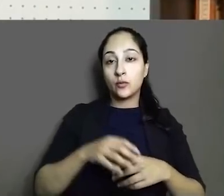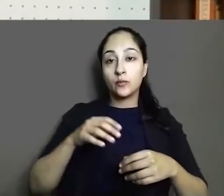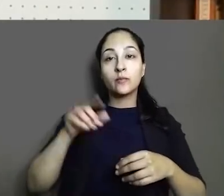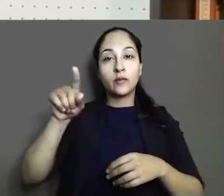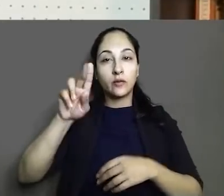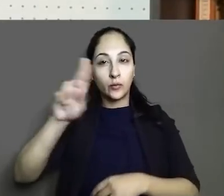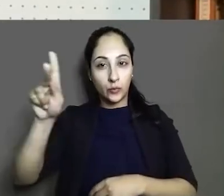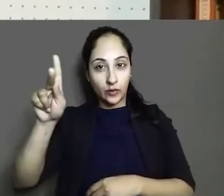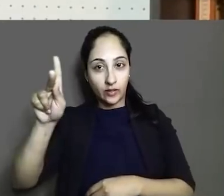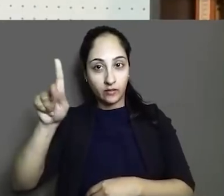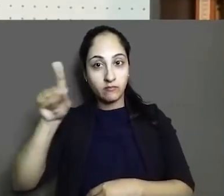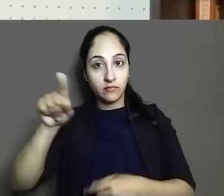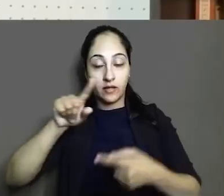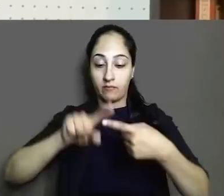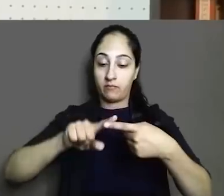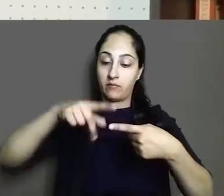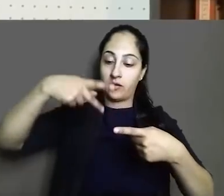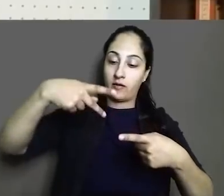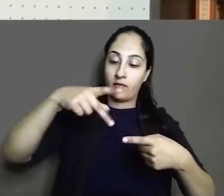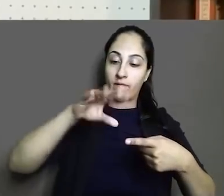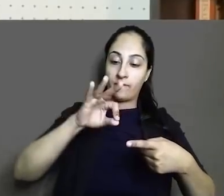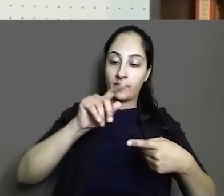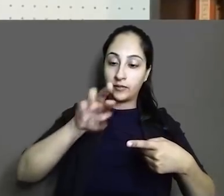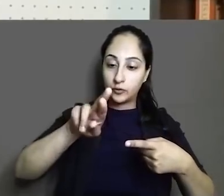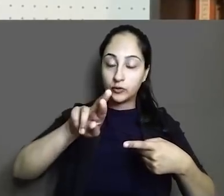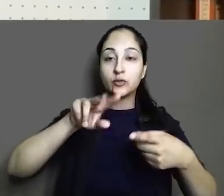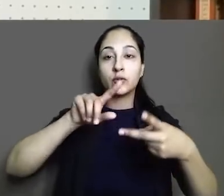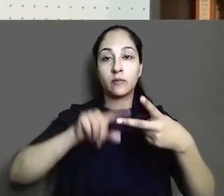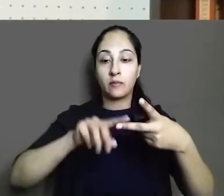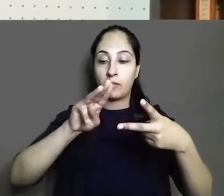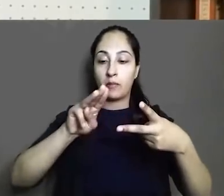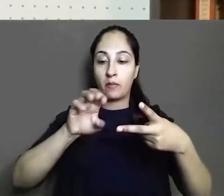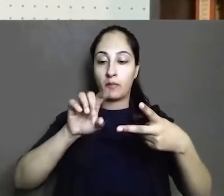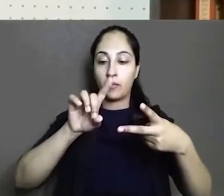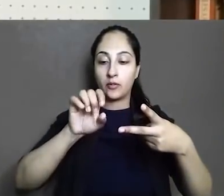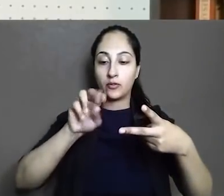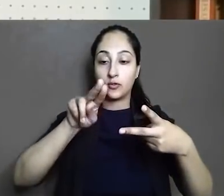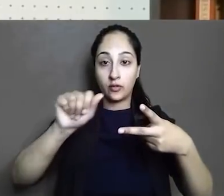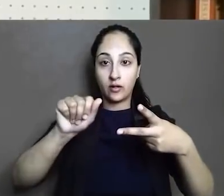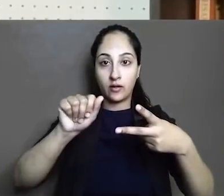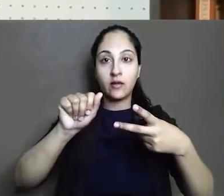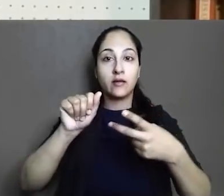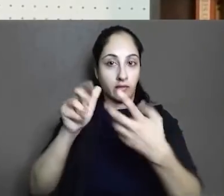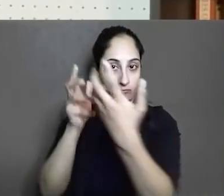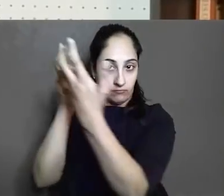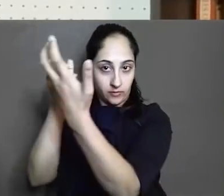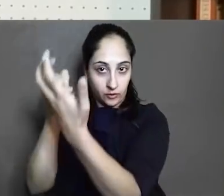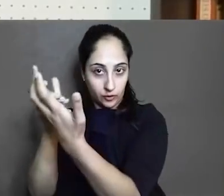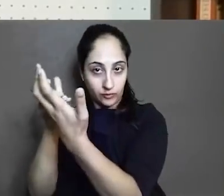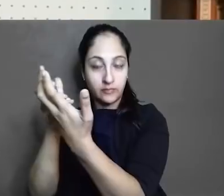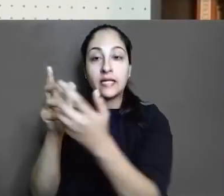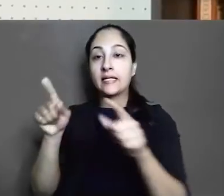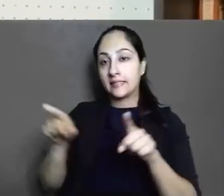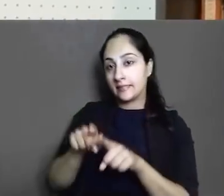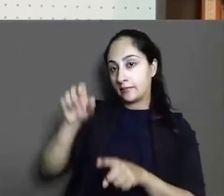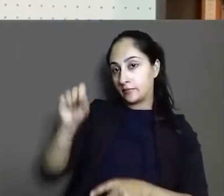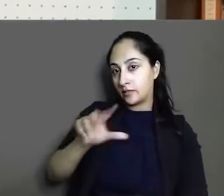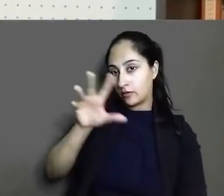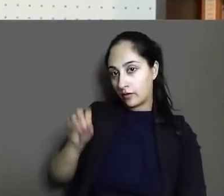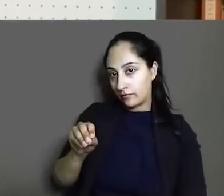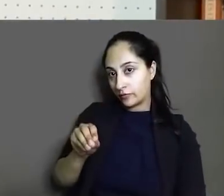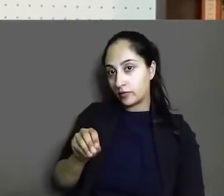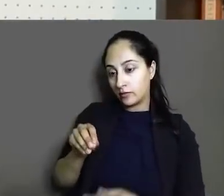vaccines are fascinating, as Dr. Both Smile and Dr. Megani had gone over the